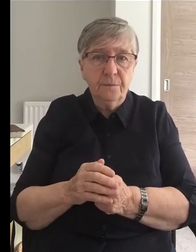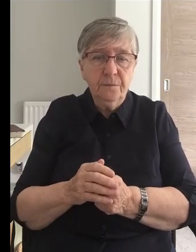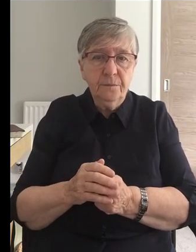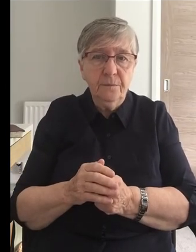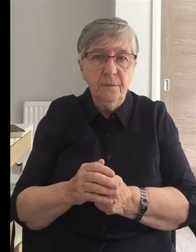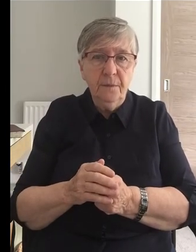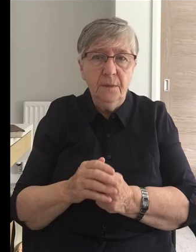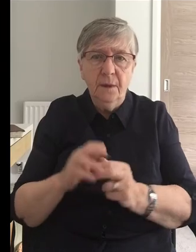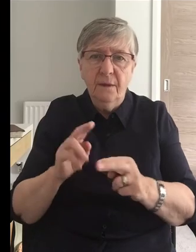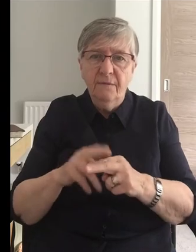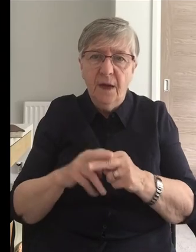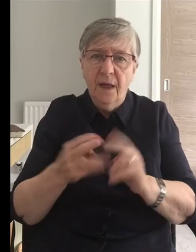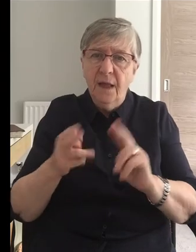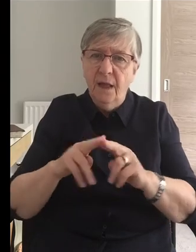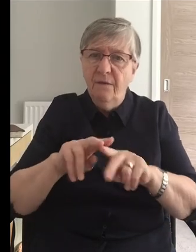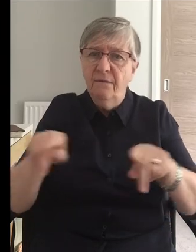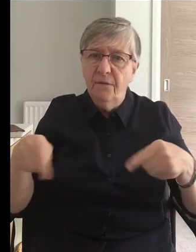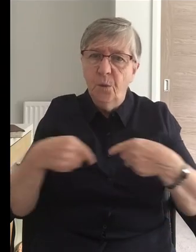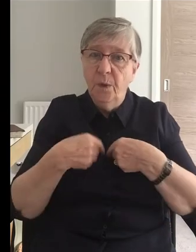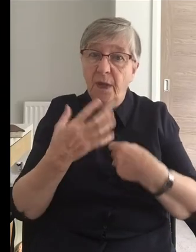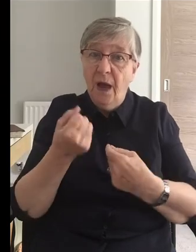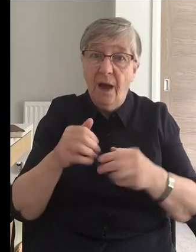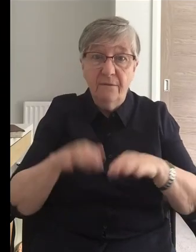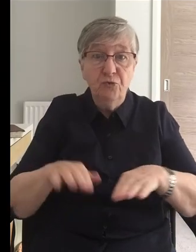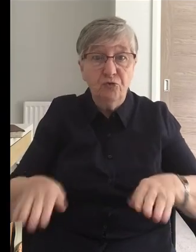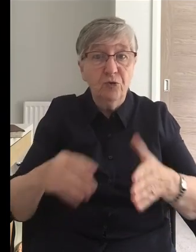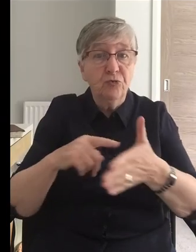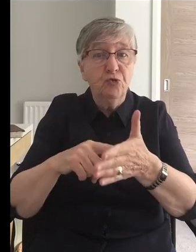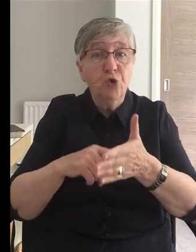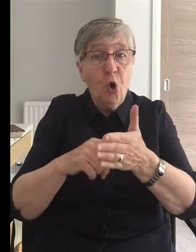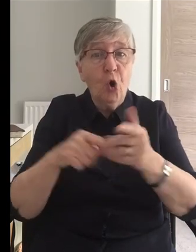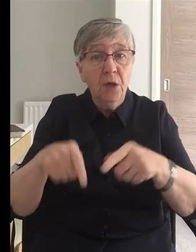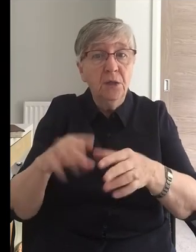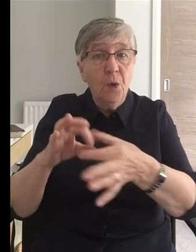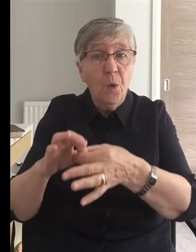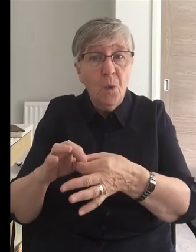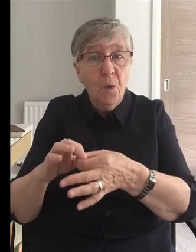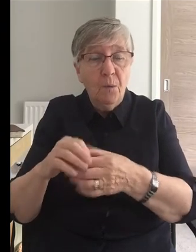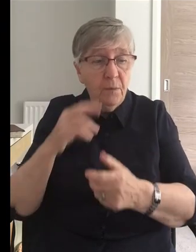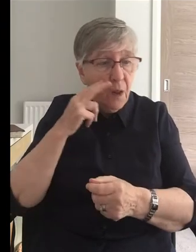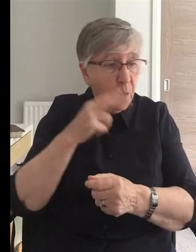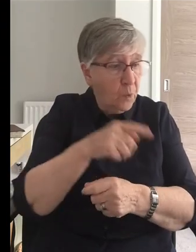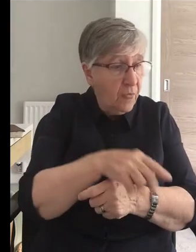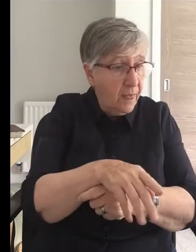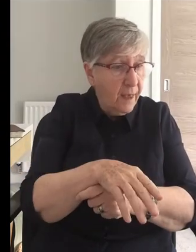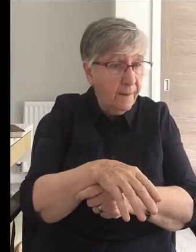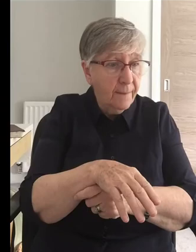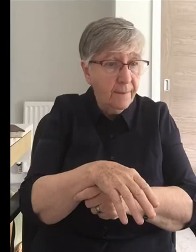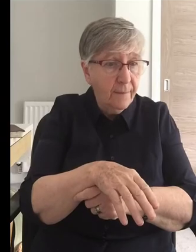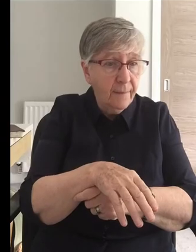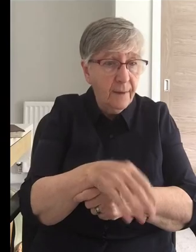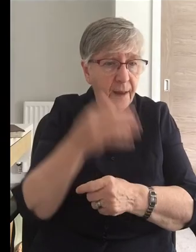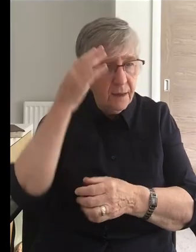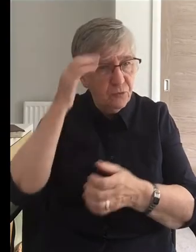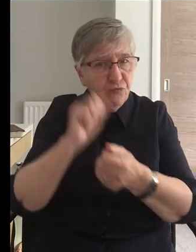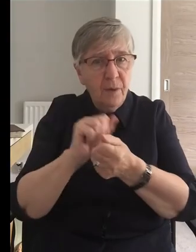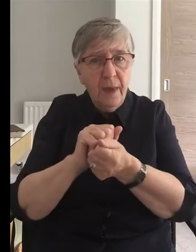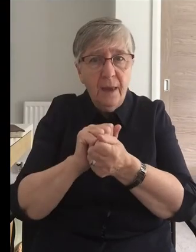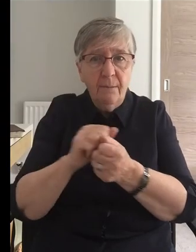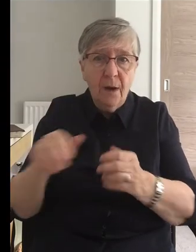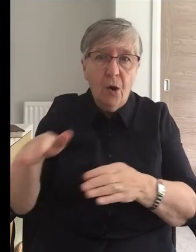Father, if we have children's toys in our homes, we look at them and remember all the